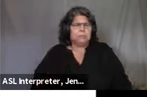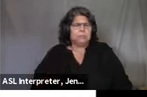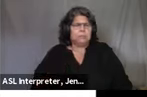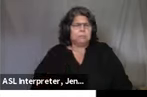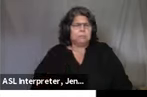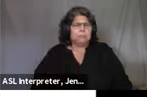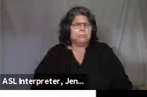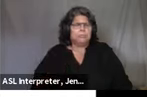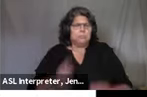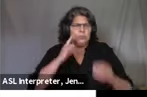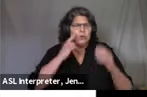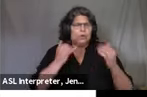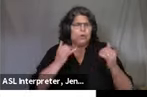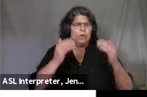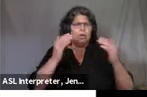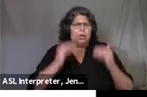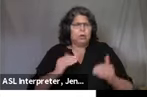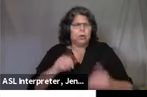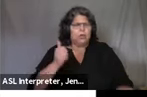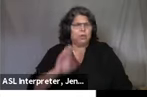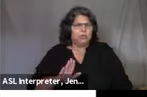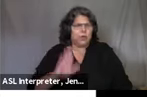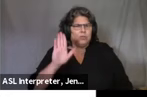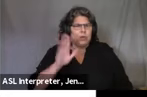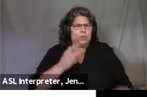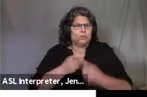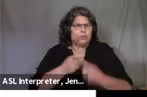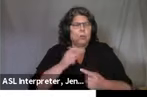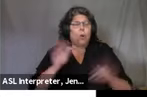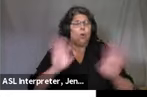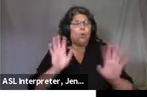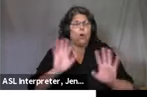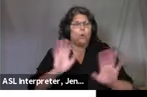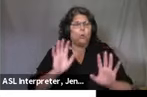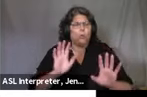In the meantime, let me take a raised hand